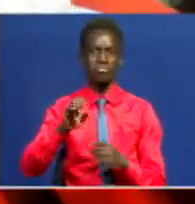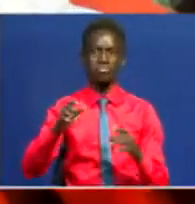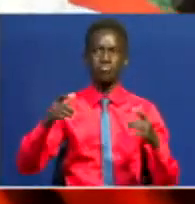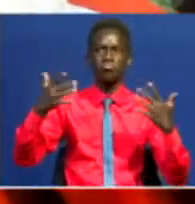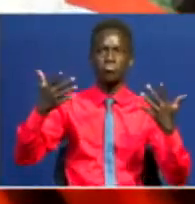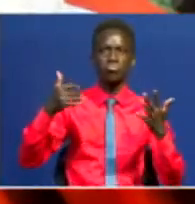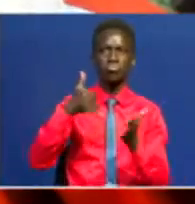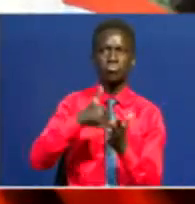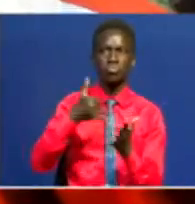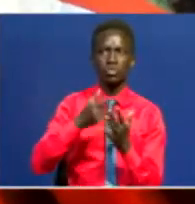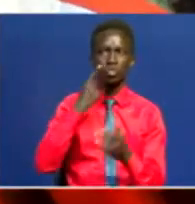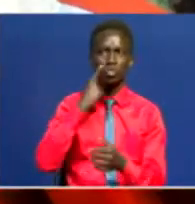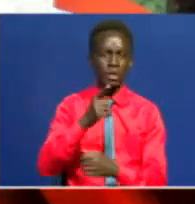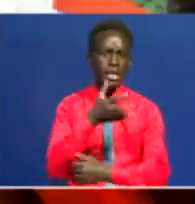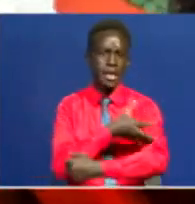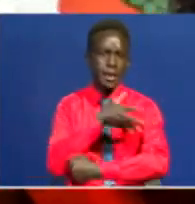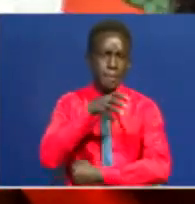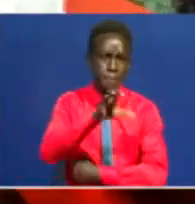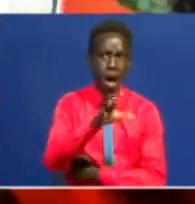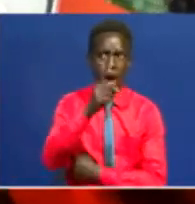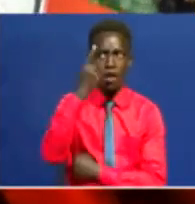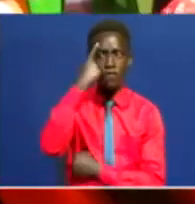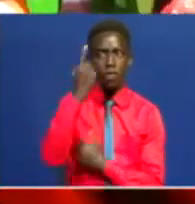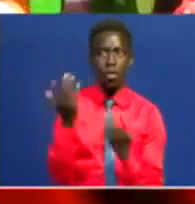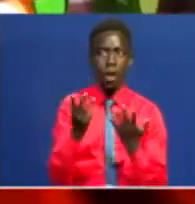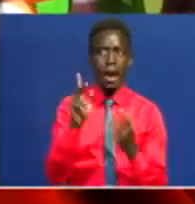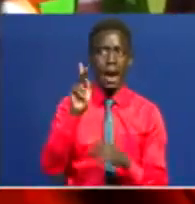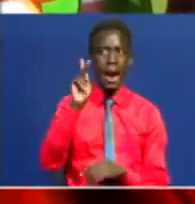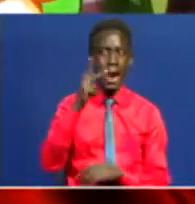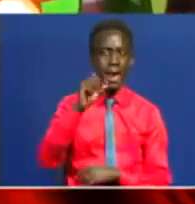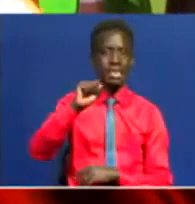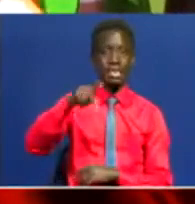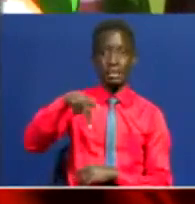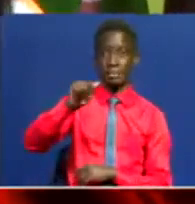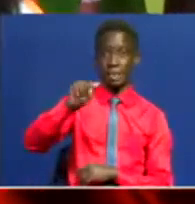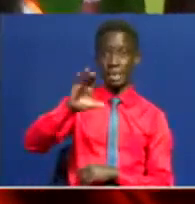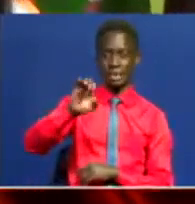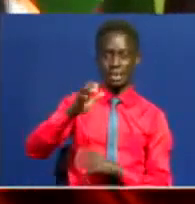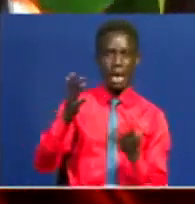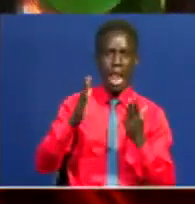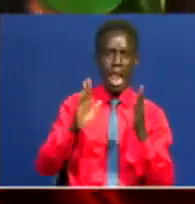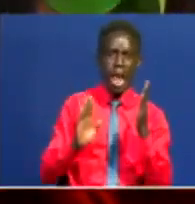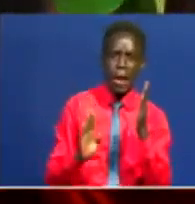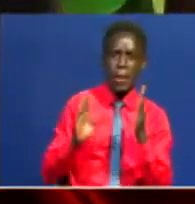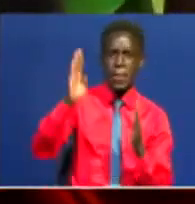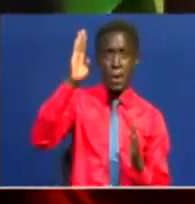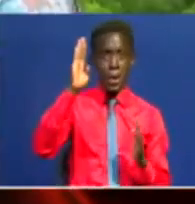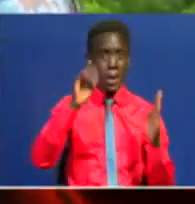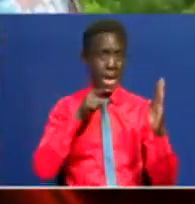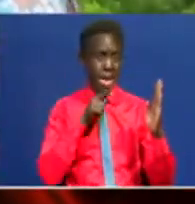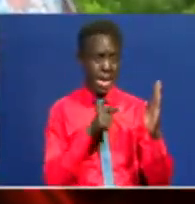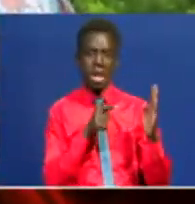capacity building for Kenya Space Agency and Kenyan space scientists in the area of space. Investments, we're looking